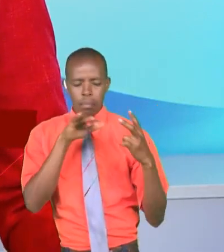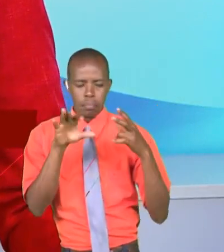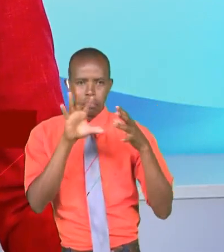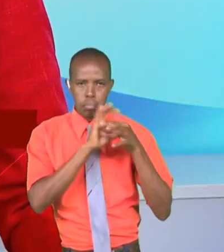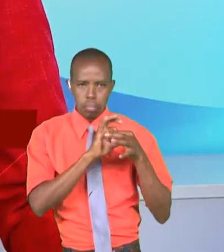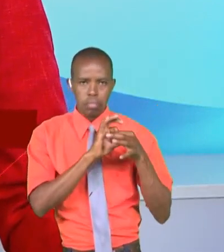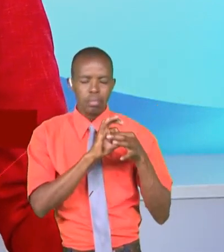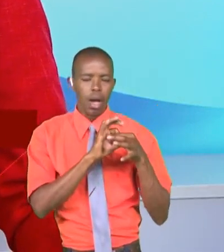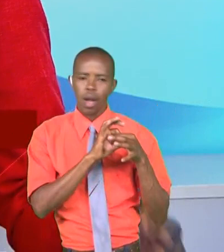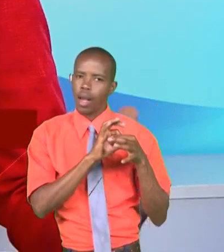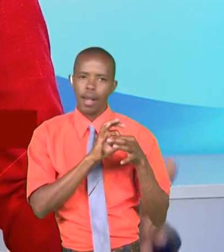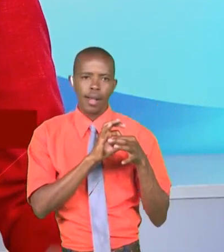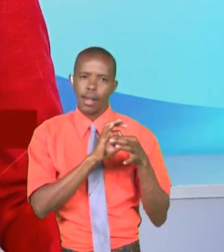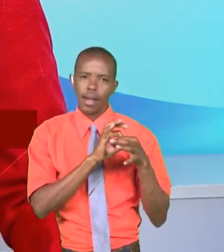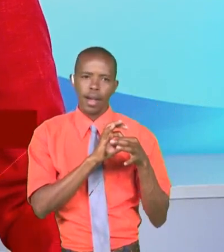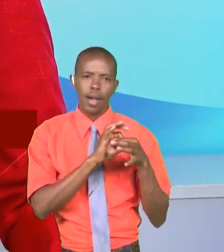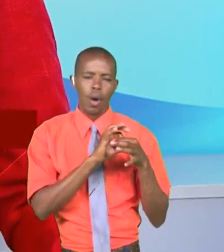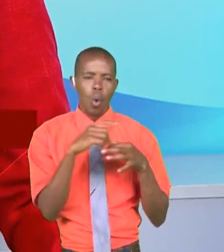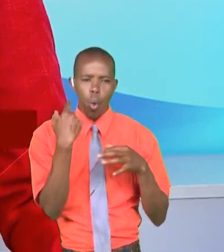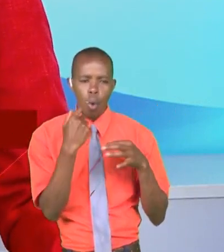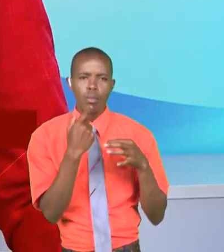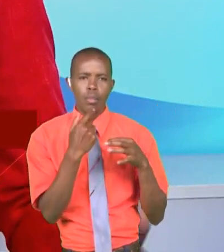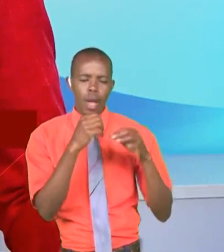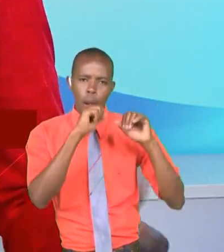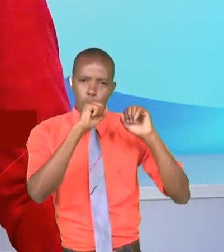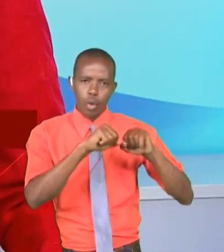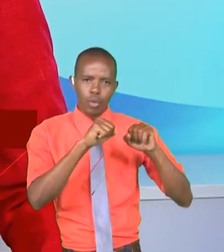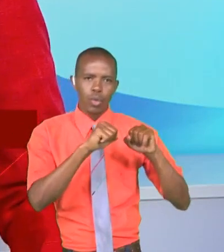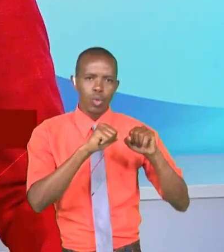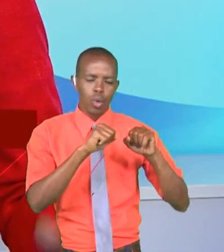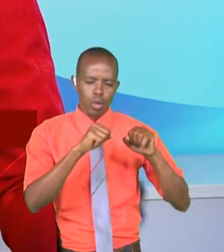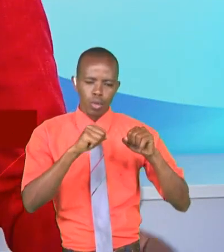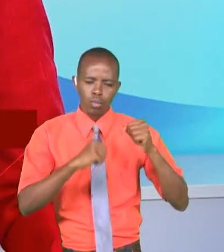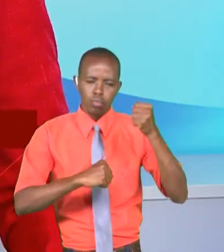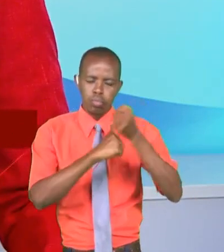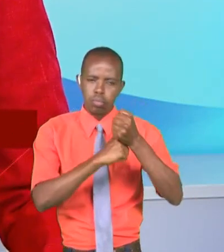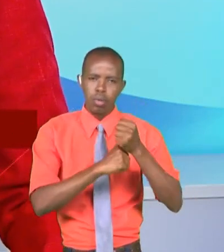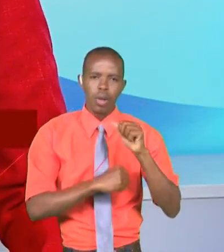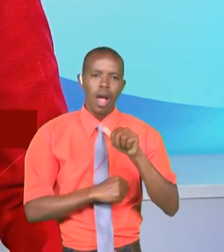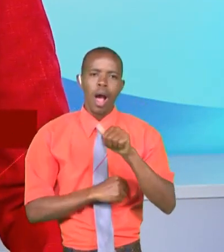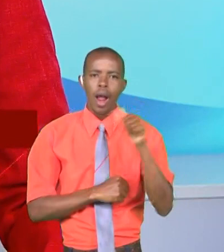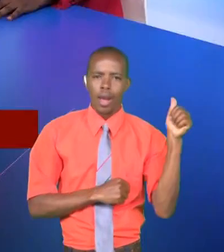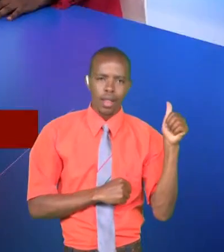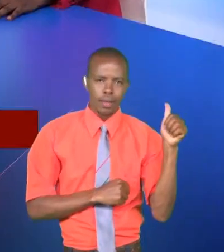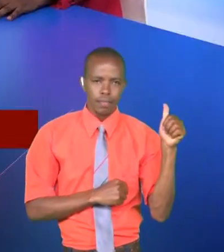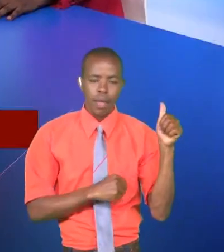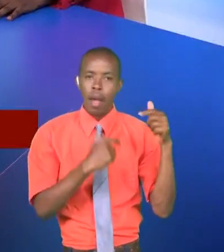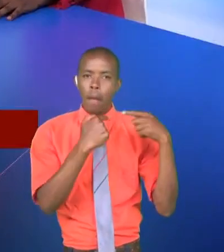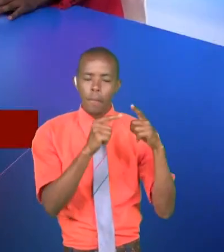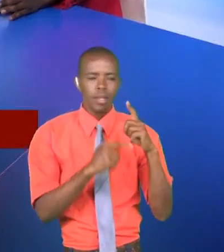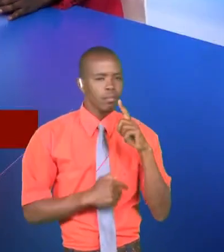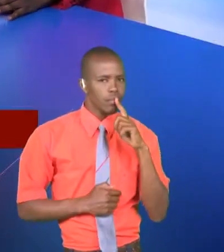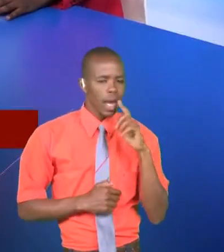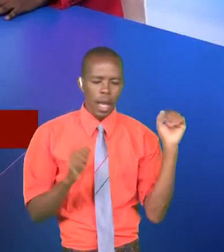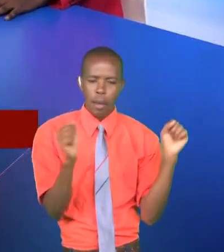clash in personalities, and who will be easy or who will be ready to cede for the other? That would be the big question. But it is not to say it